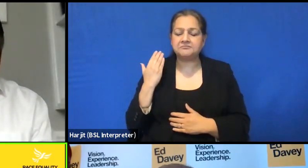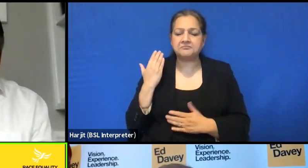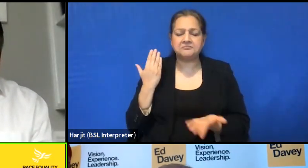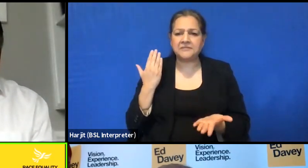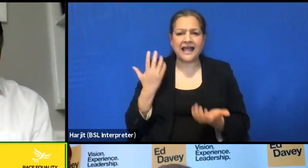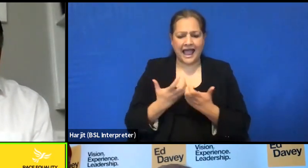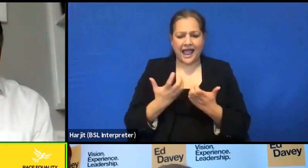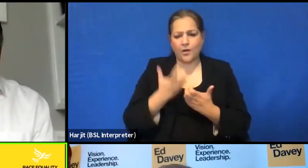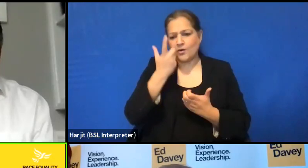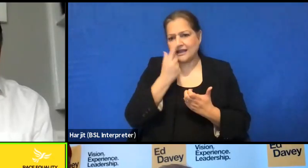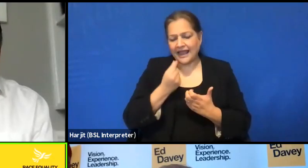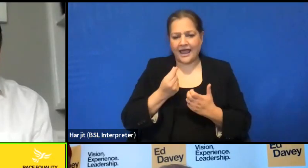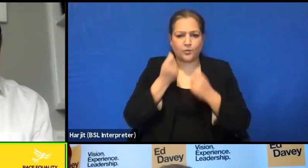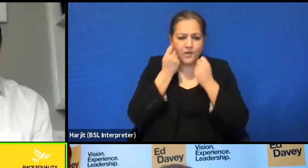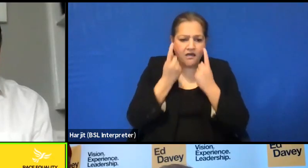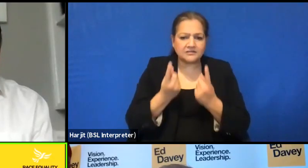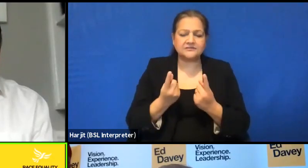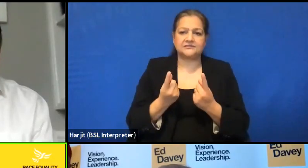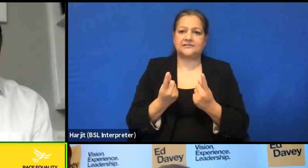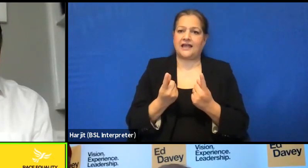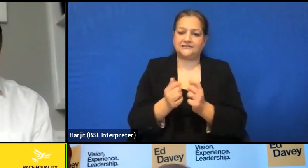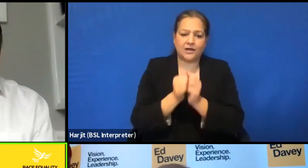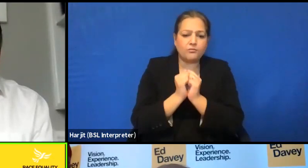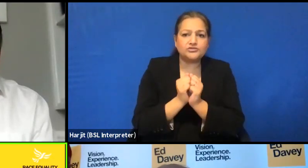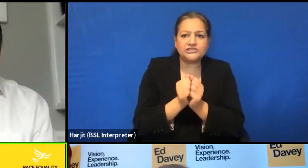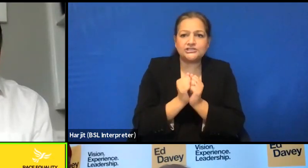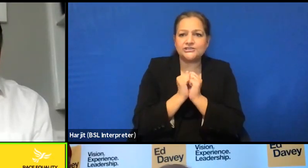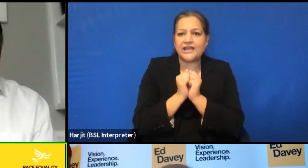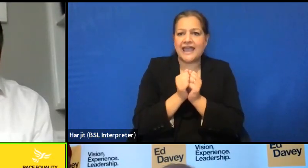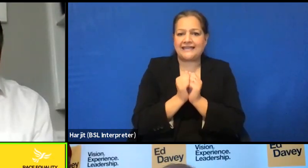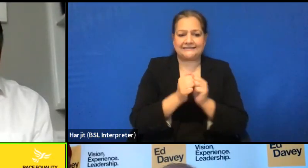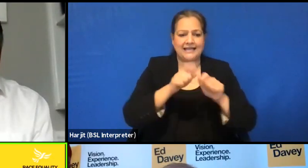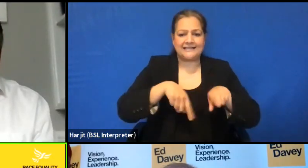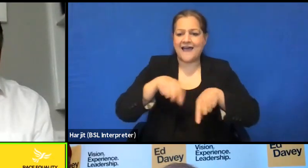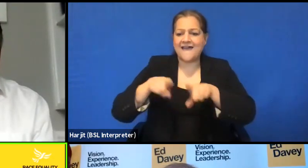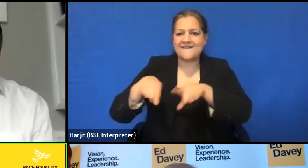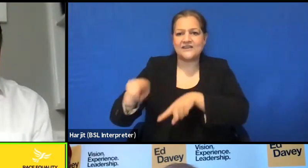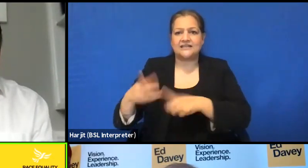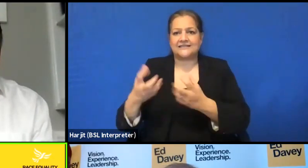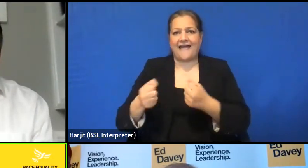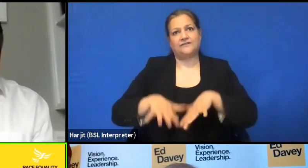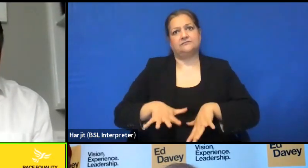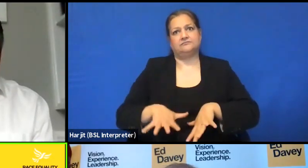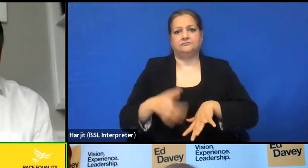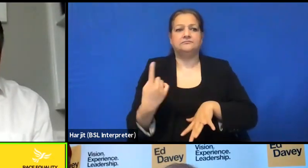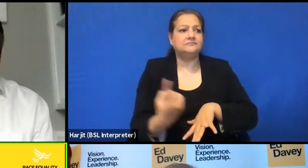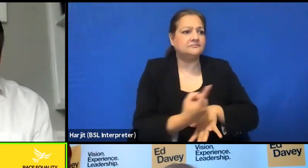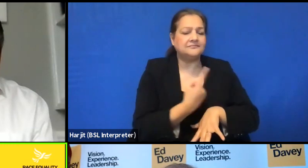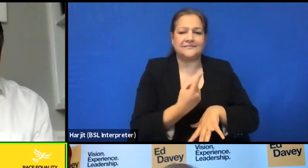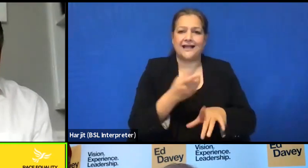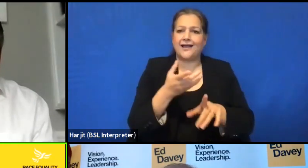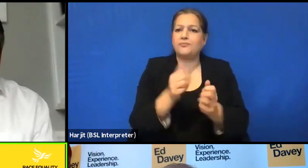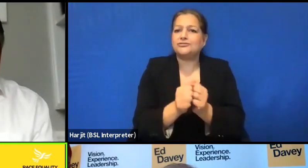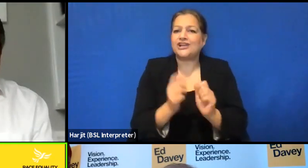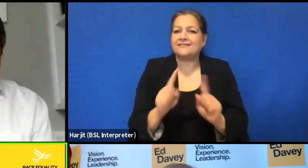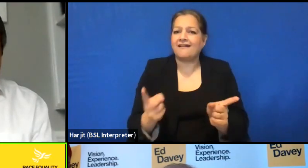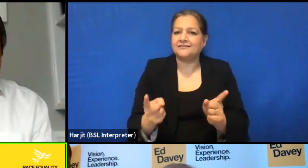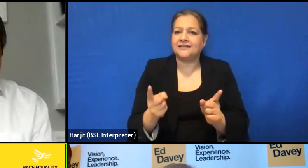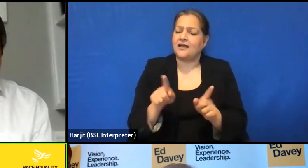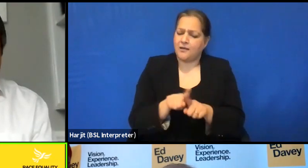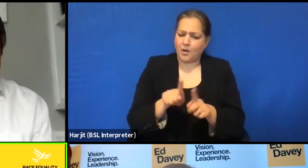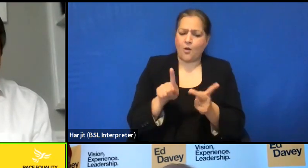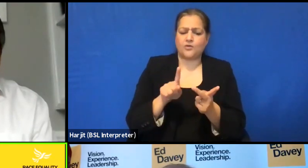fully understand and appreciate the beauty of the diversity that we have in this country, but also recognize that so